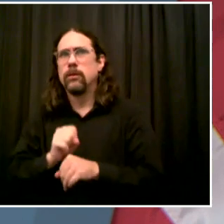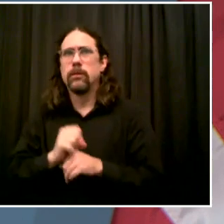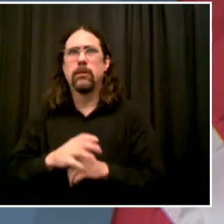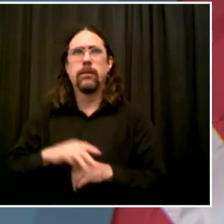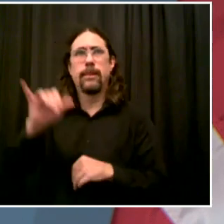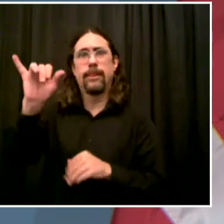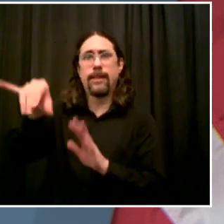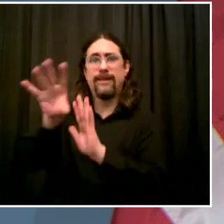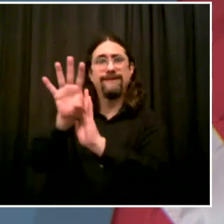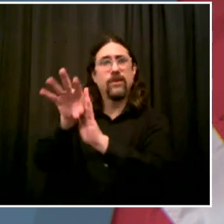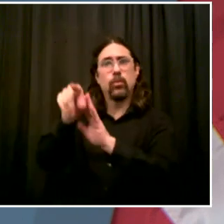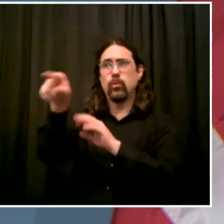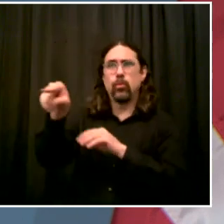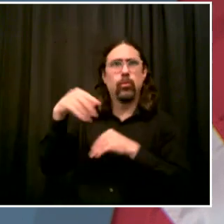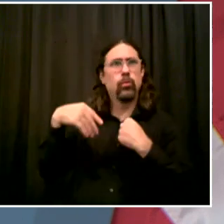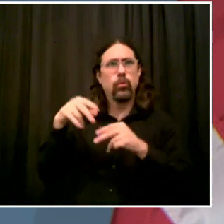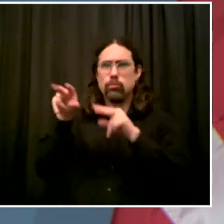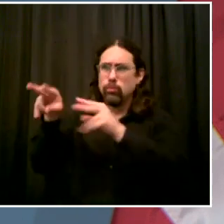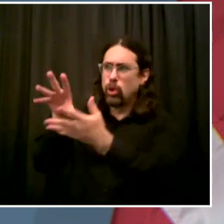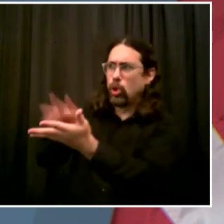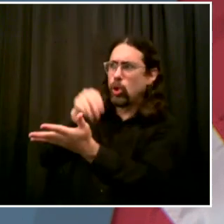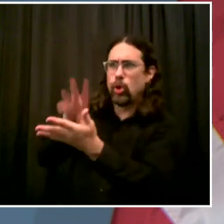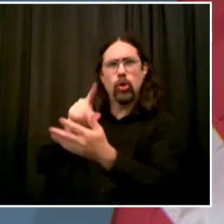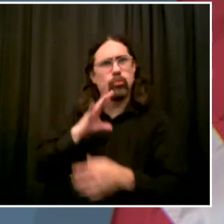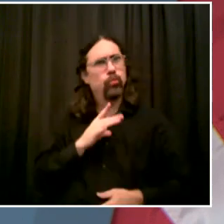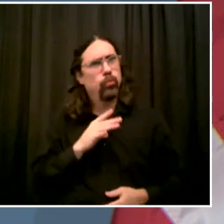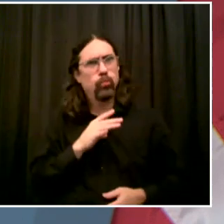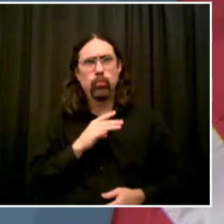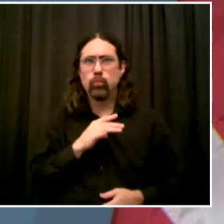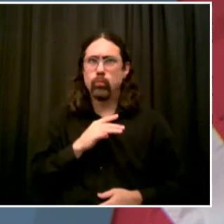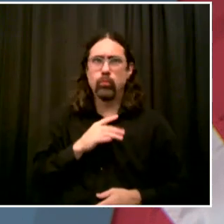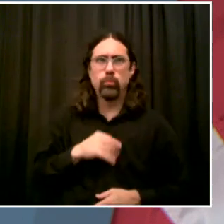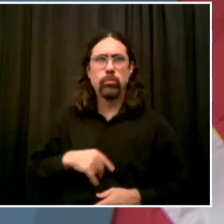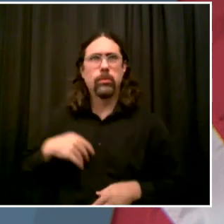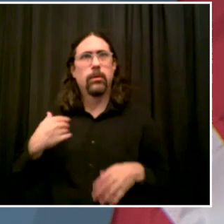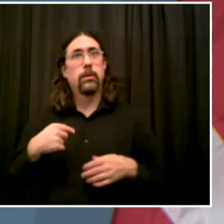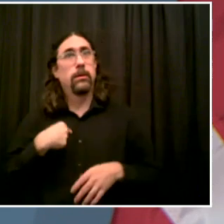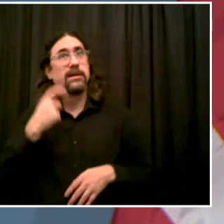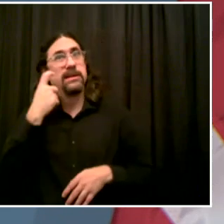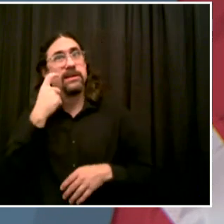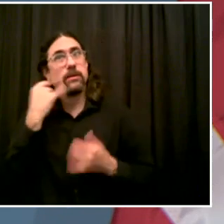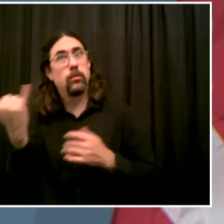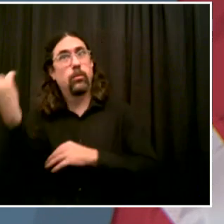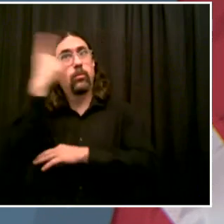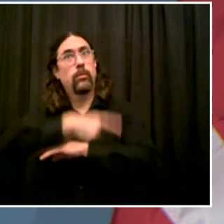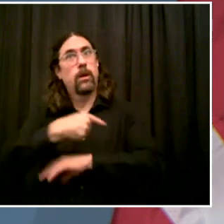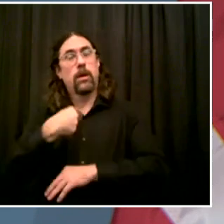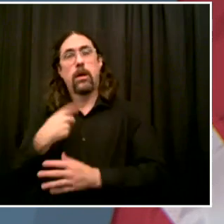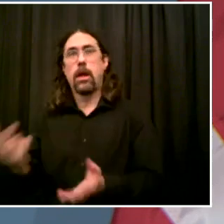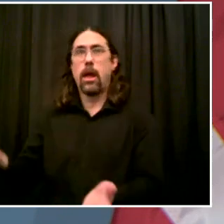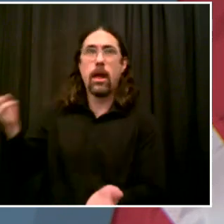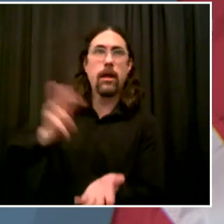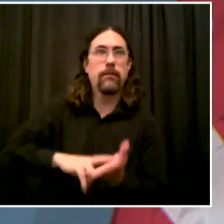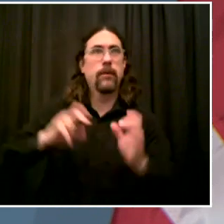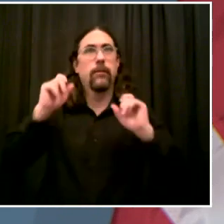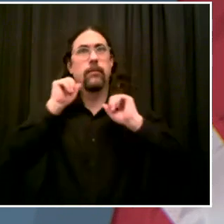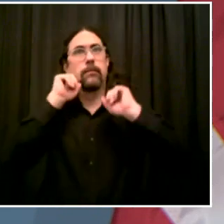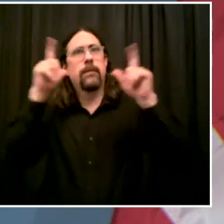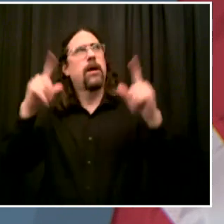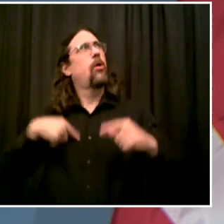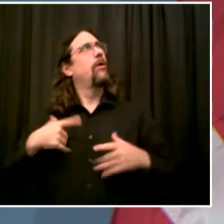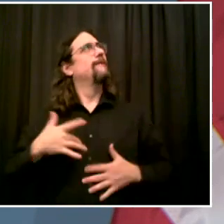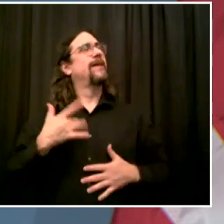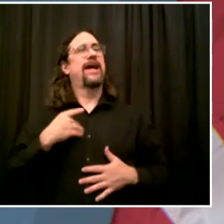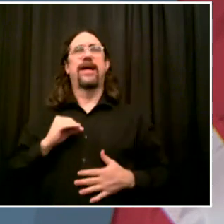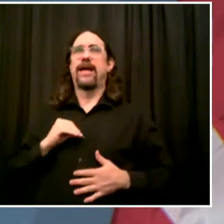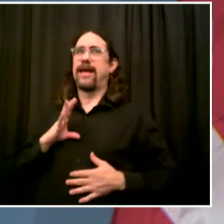morning I woke up and I said we need to definitely continue to do this. The volunteers continue to call to make sure